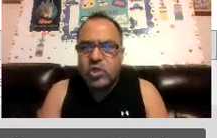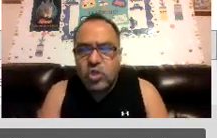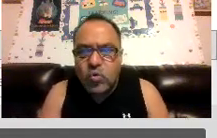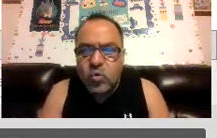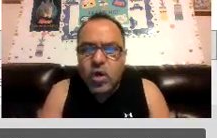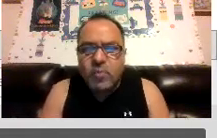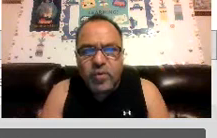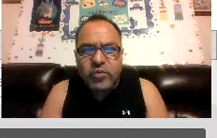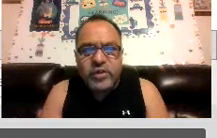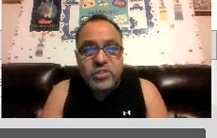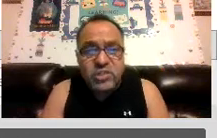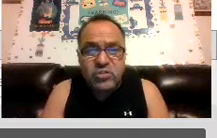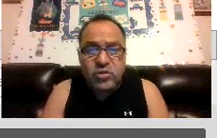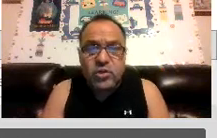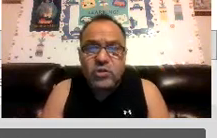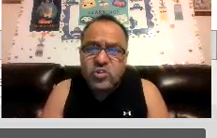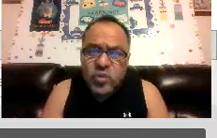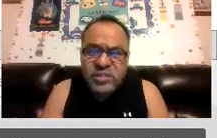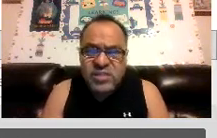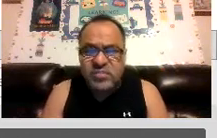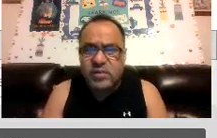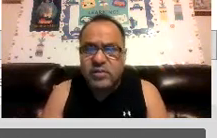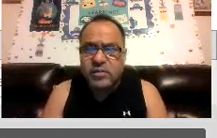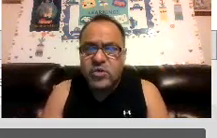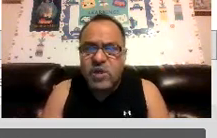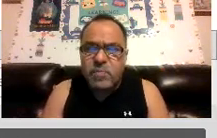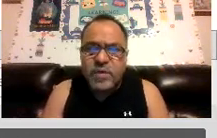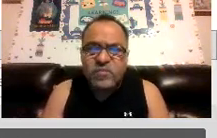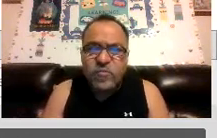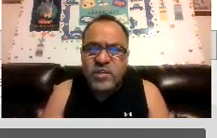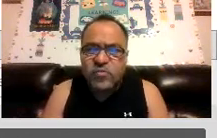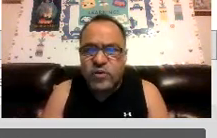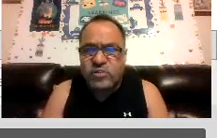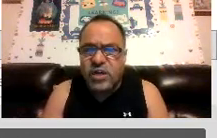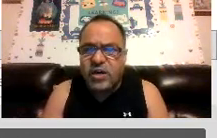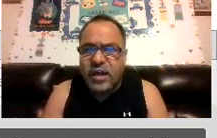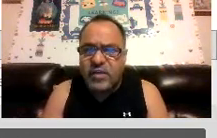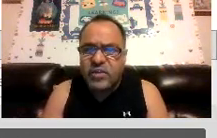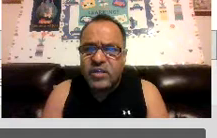softly. You are brother and sister, twins even. You could be best friends for